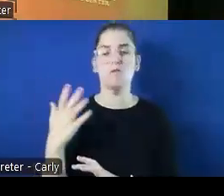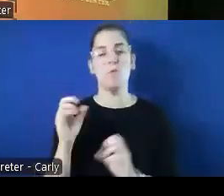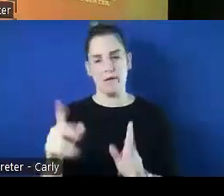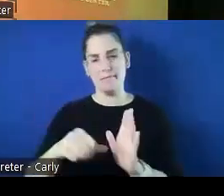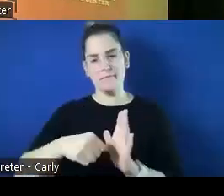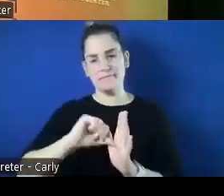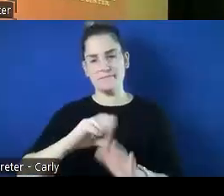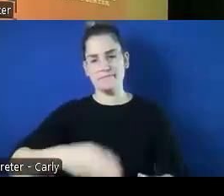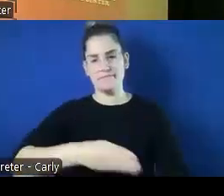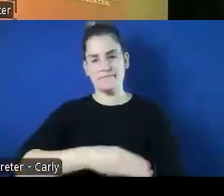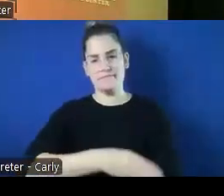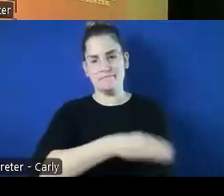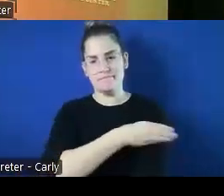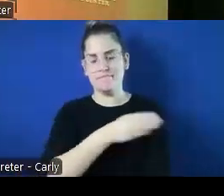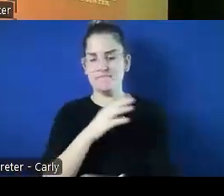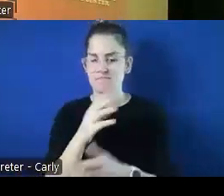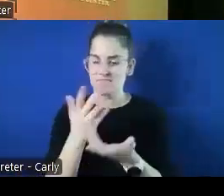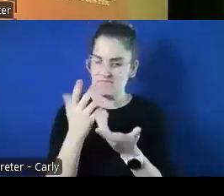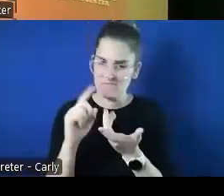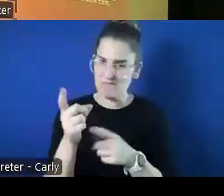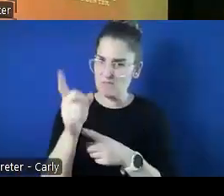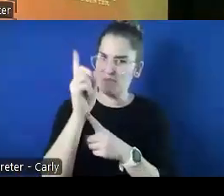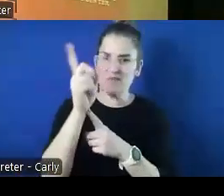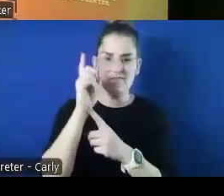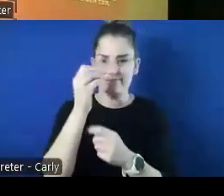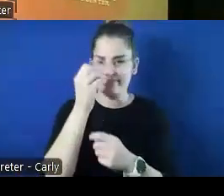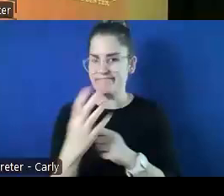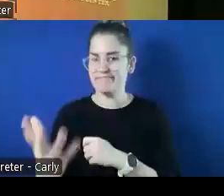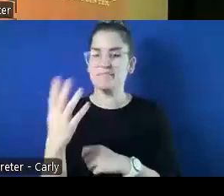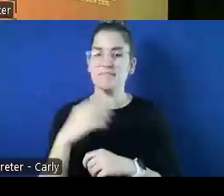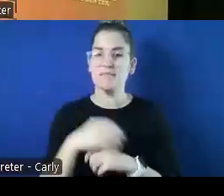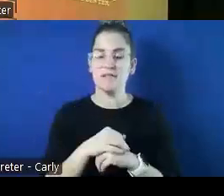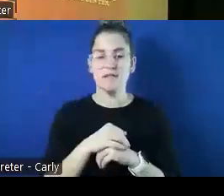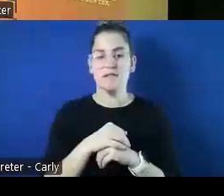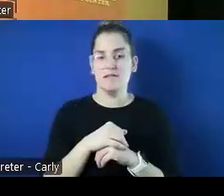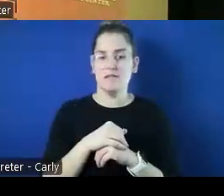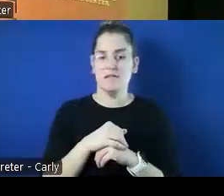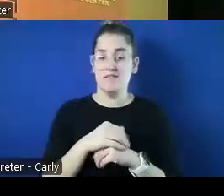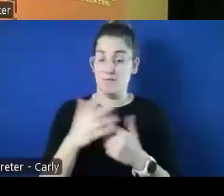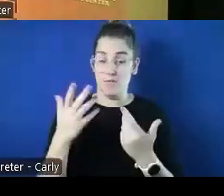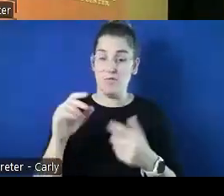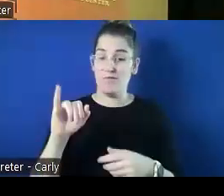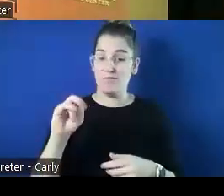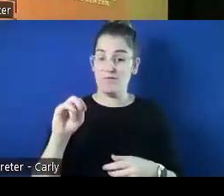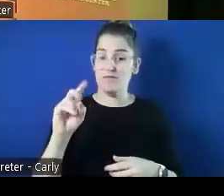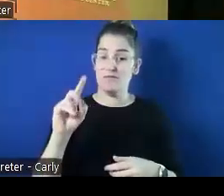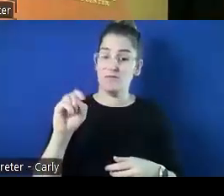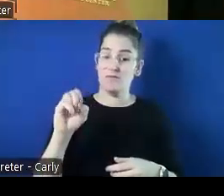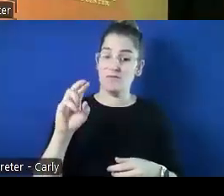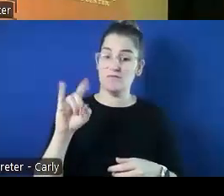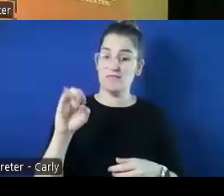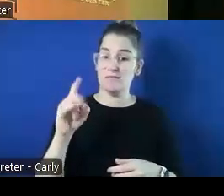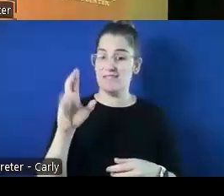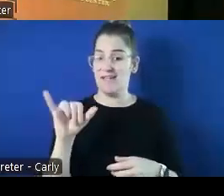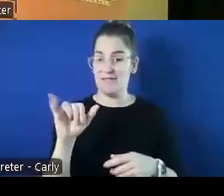improve. Even 30 seconds works. And having interdisciplinary educational sessions. One interpreter says, when it comes